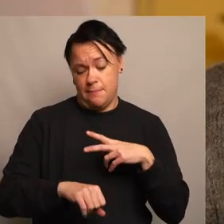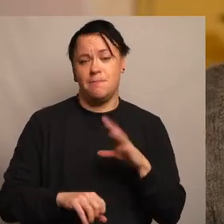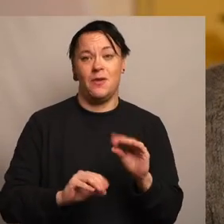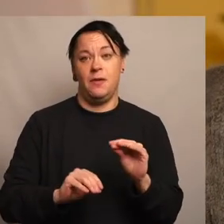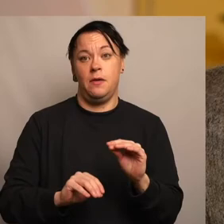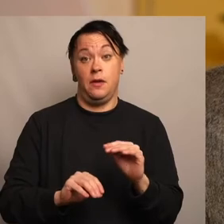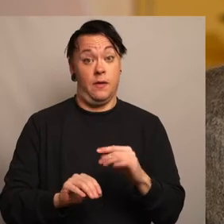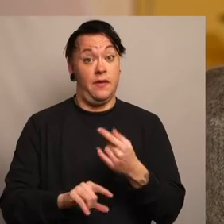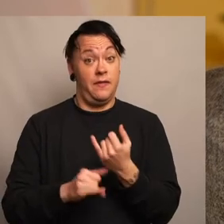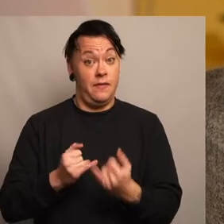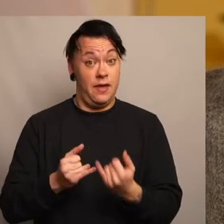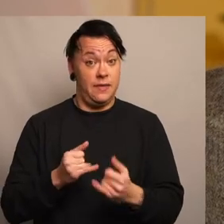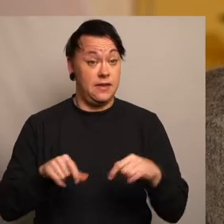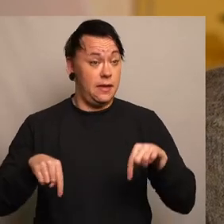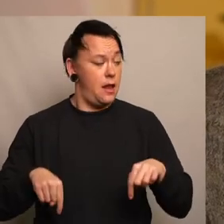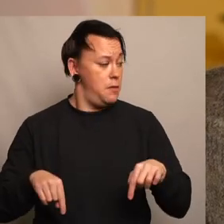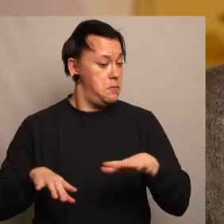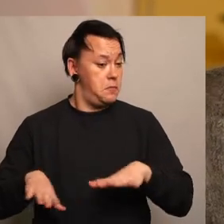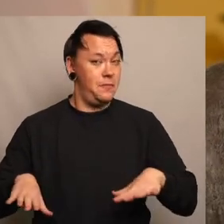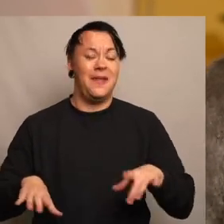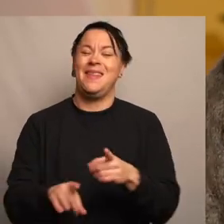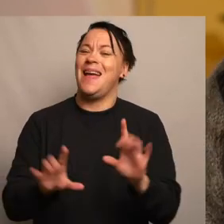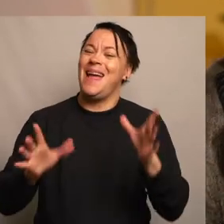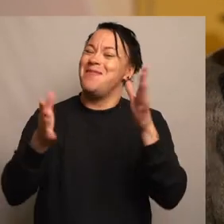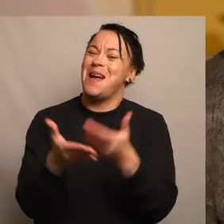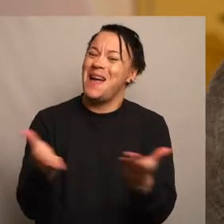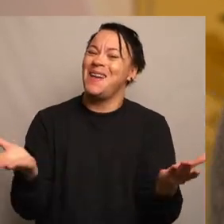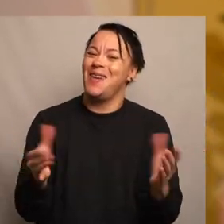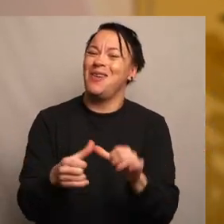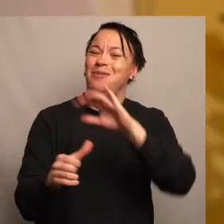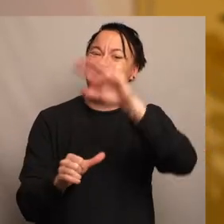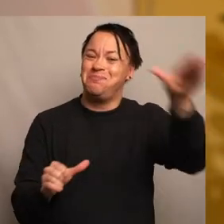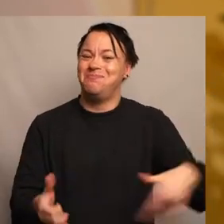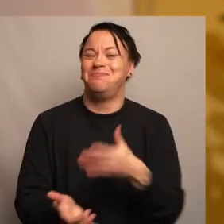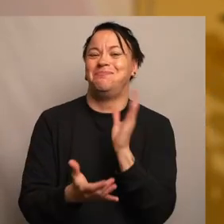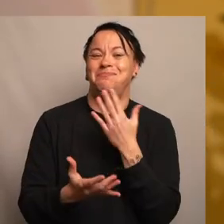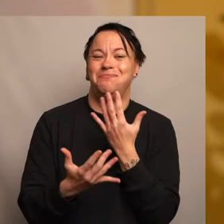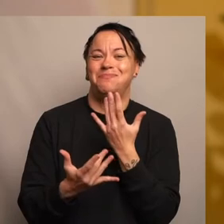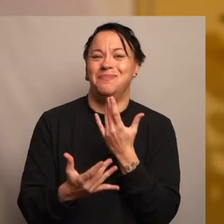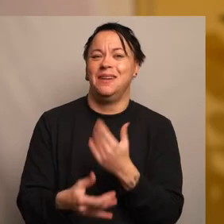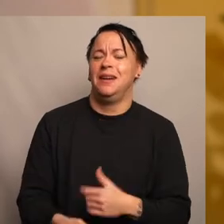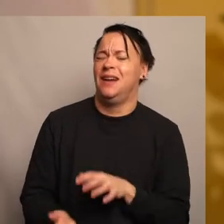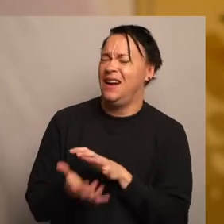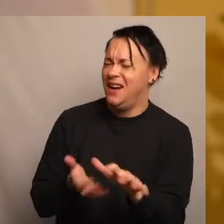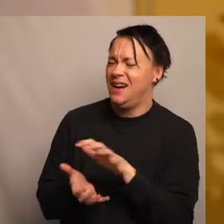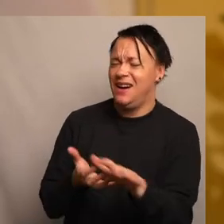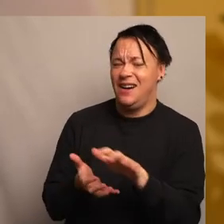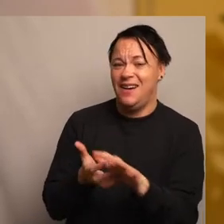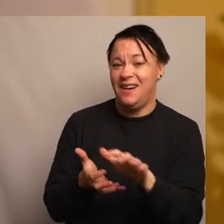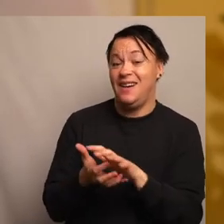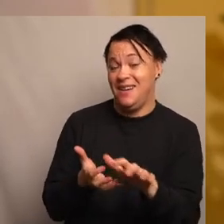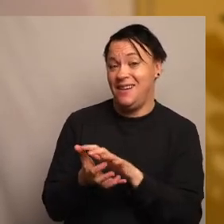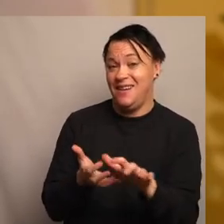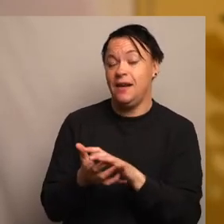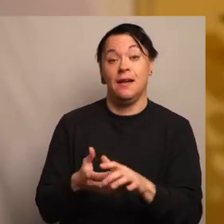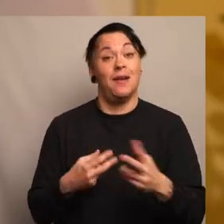we the last here? Yes, and you don't have life. You can talk. Yes, we you have go time. Home, stay here, listening yes, to us. We are in